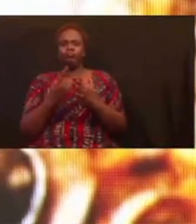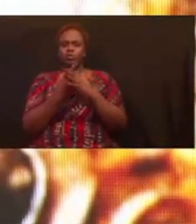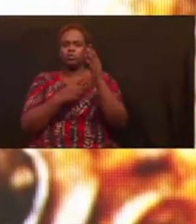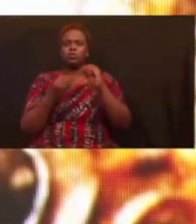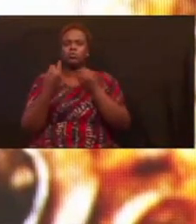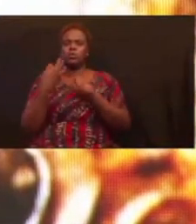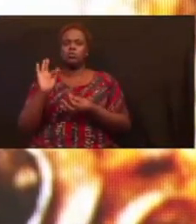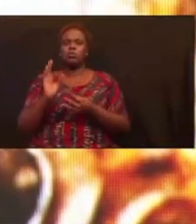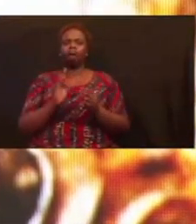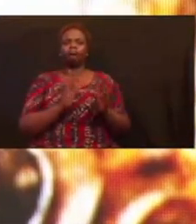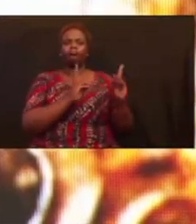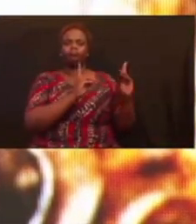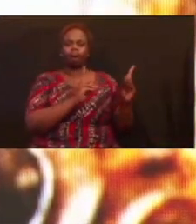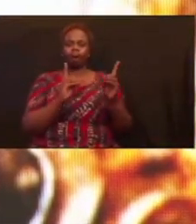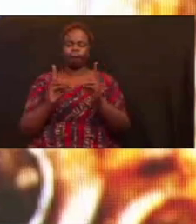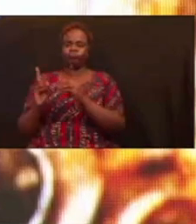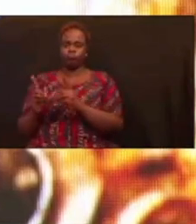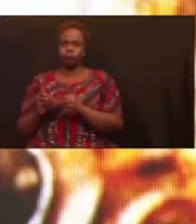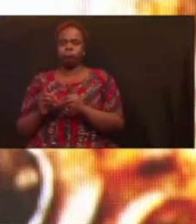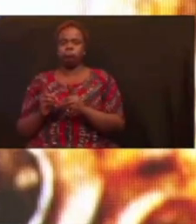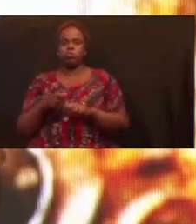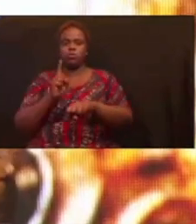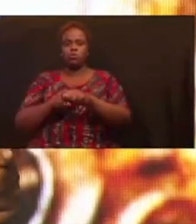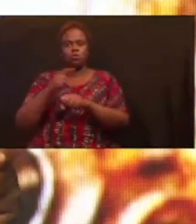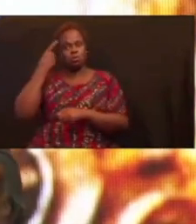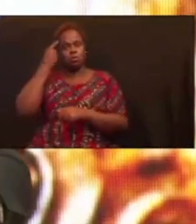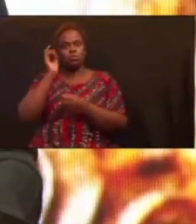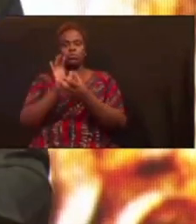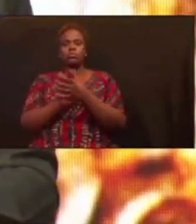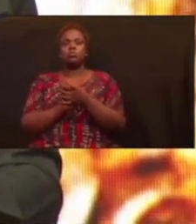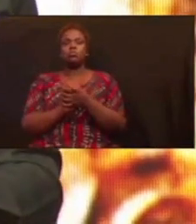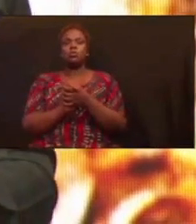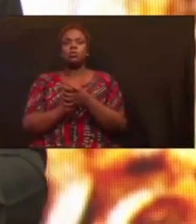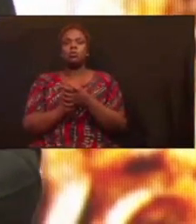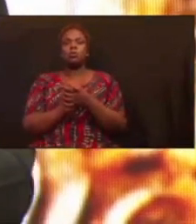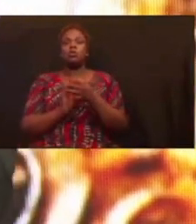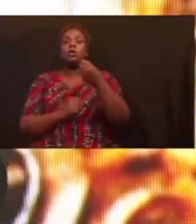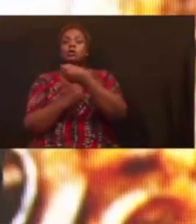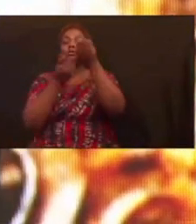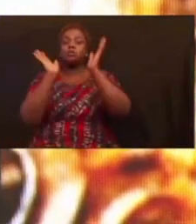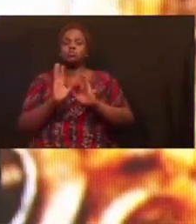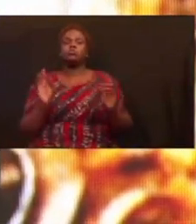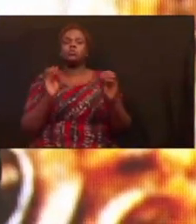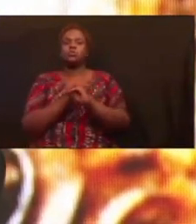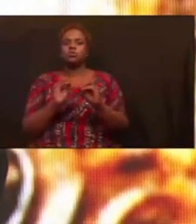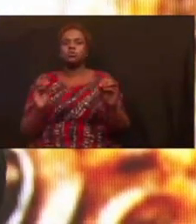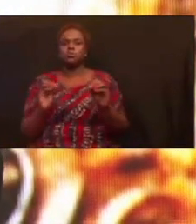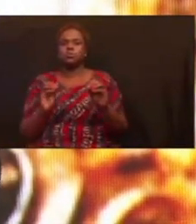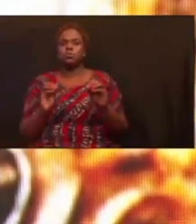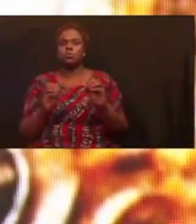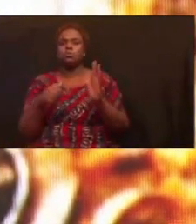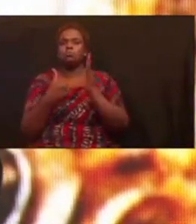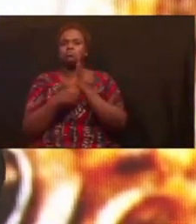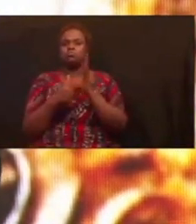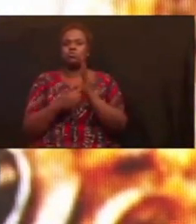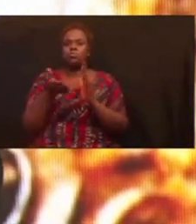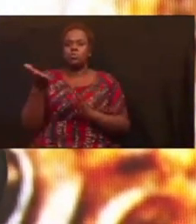mentorship. When believers are not discipled, there will be a haphazard